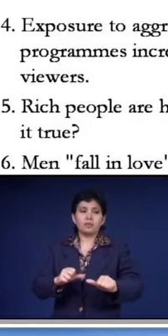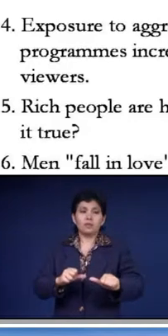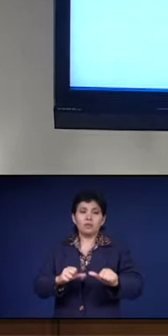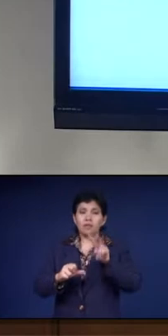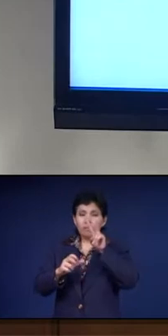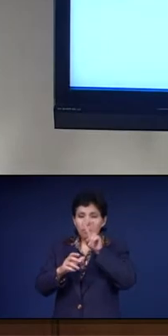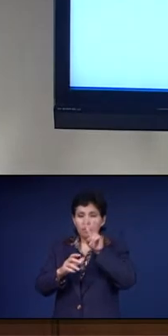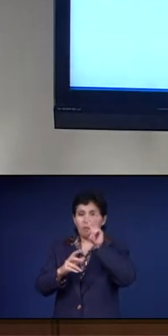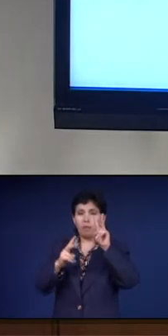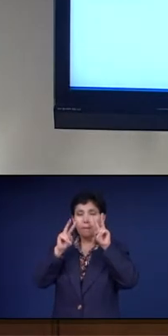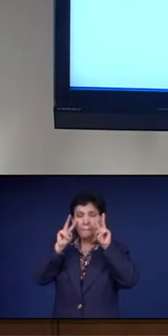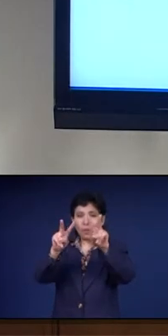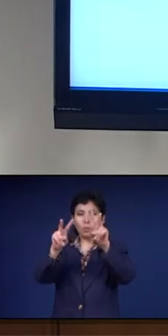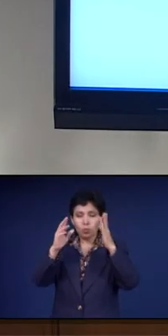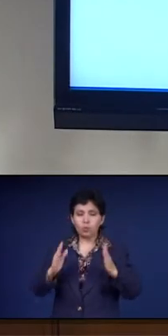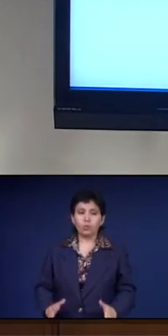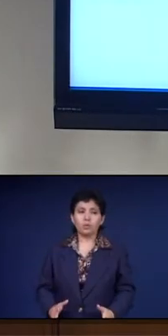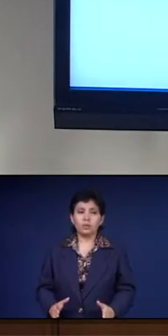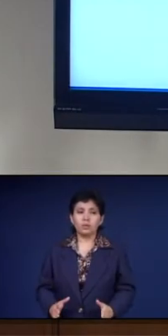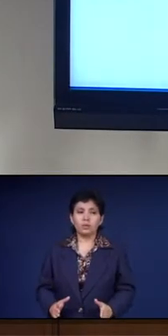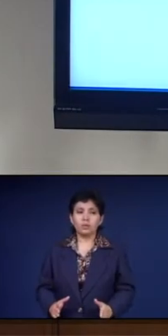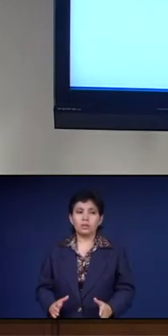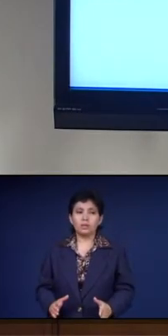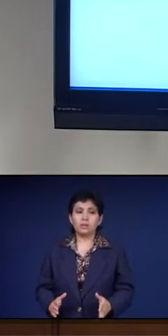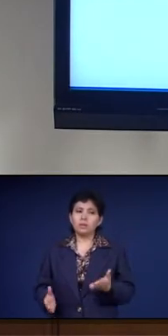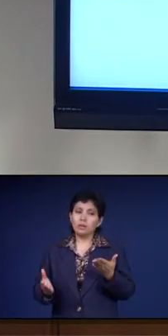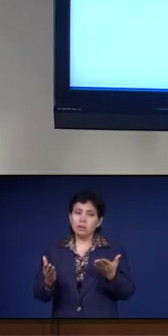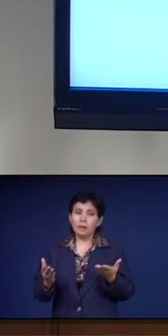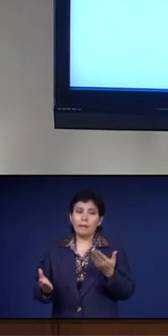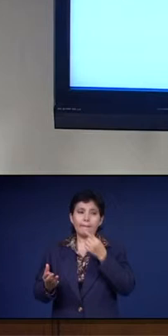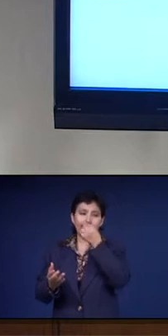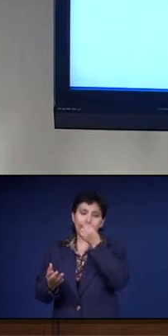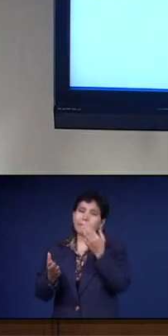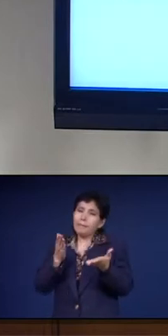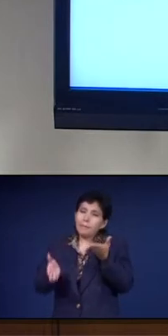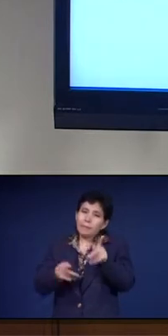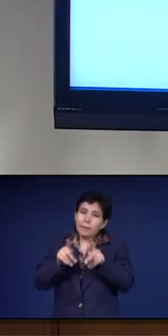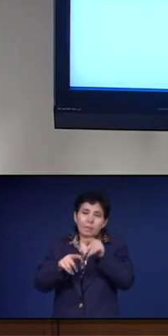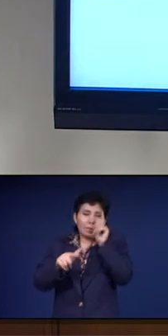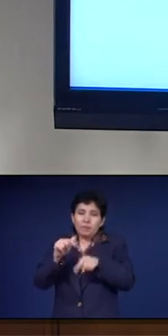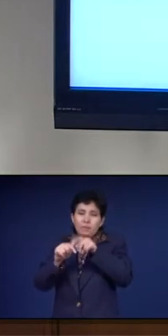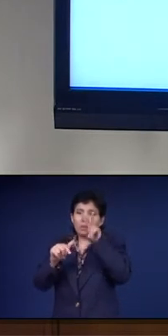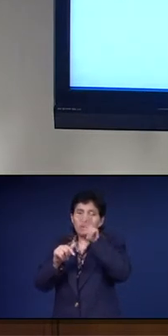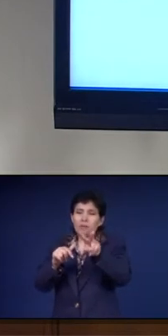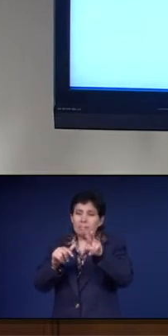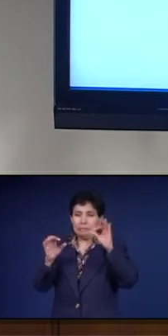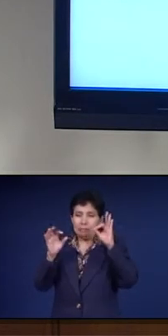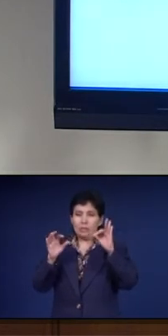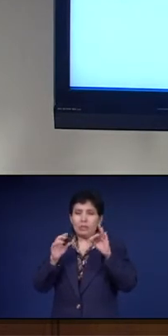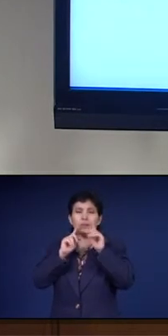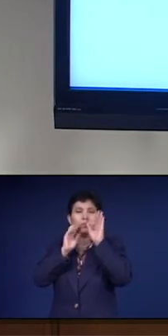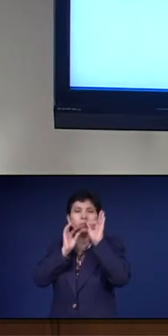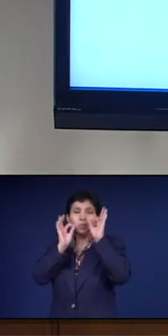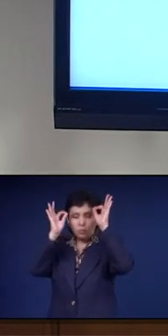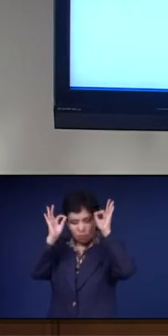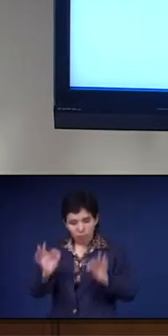viewers. And this one is out to be debated, and people can make a conclusion about this. You need